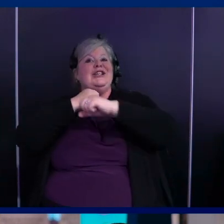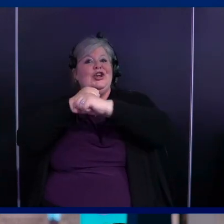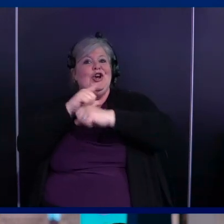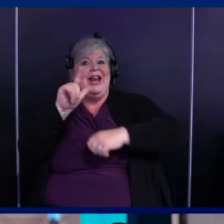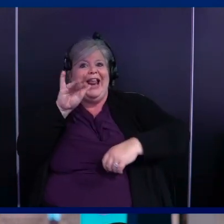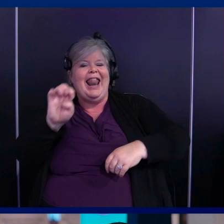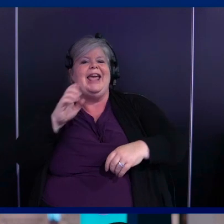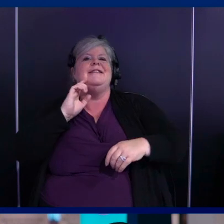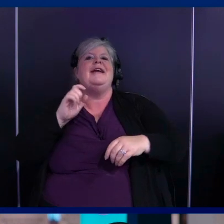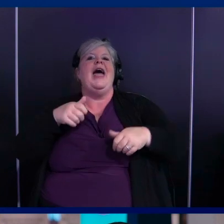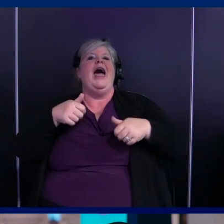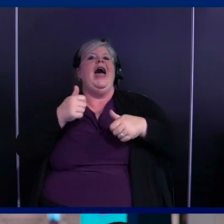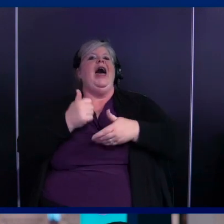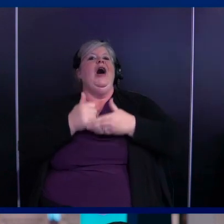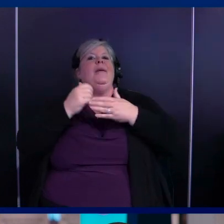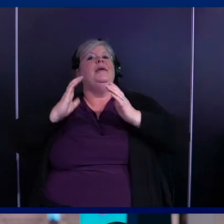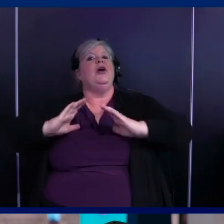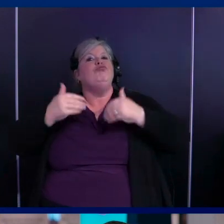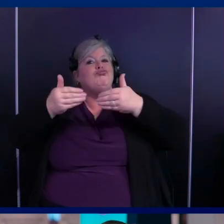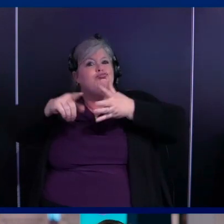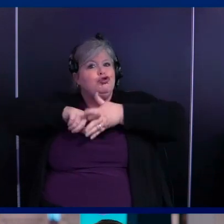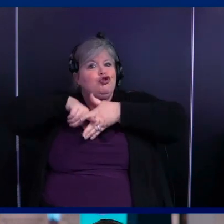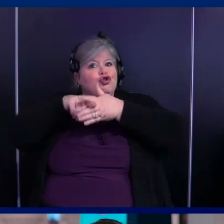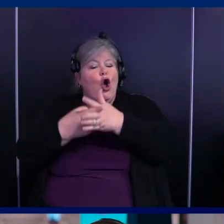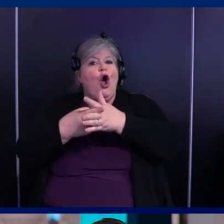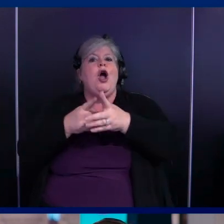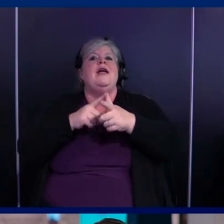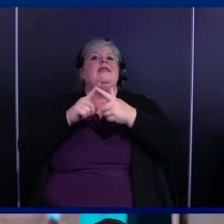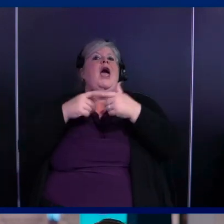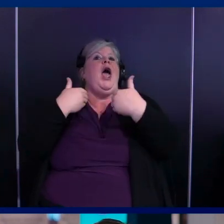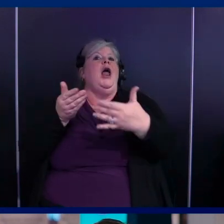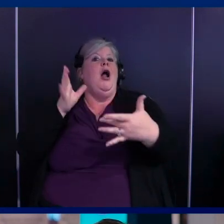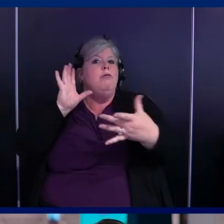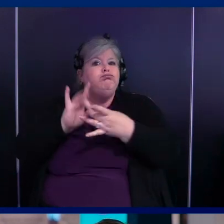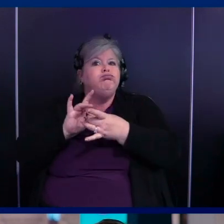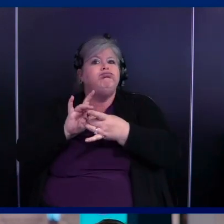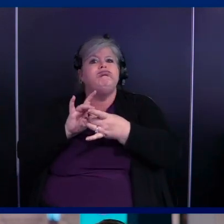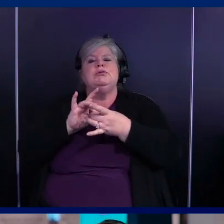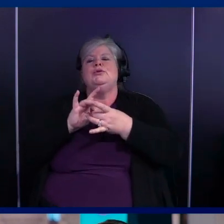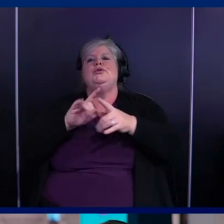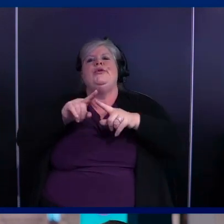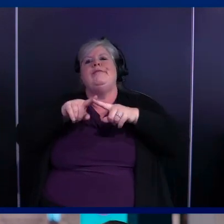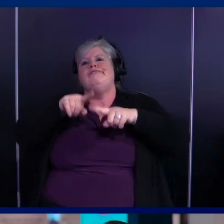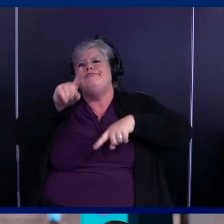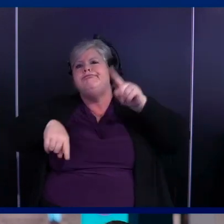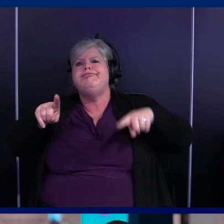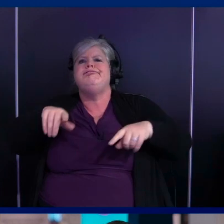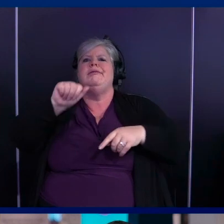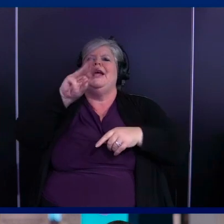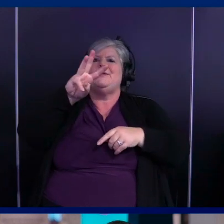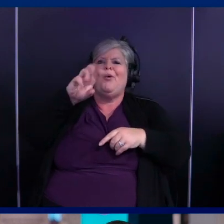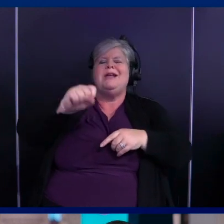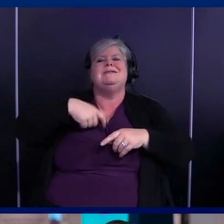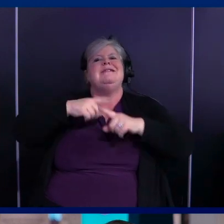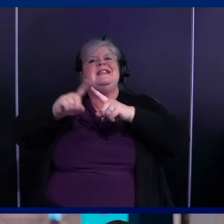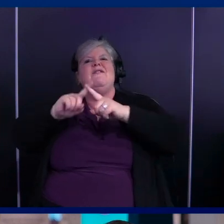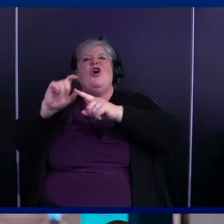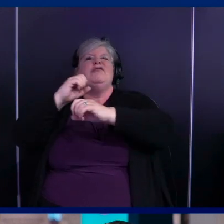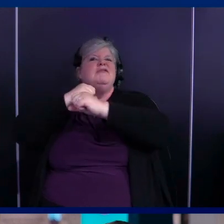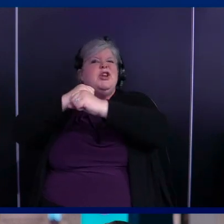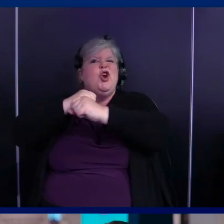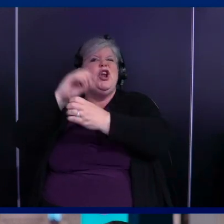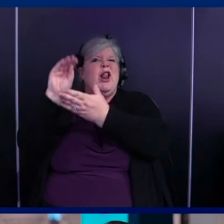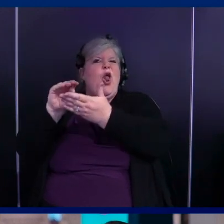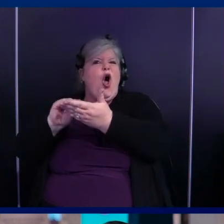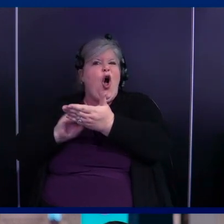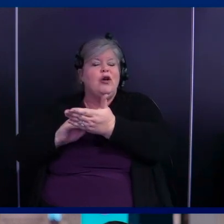started and connect to all of the various AWS security logs in their